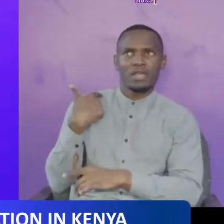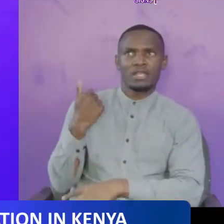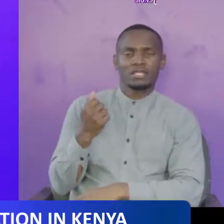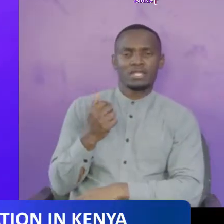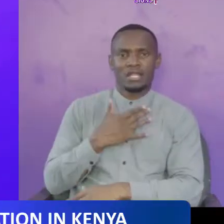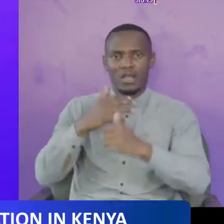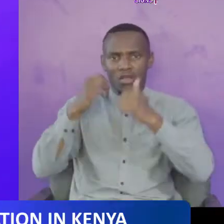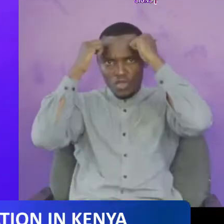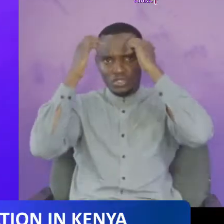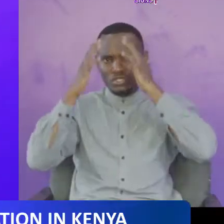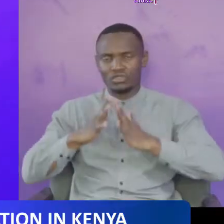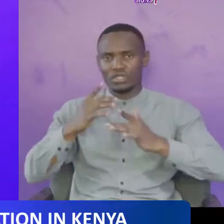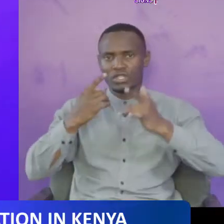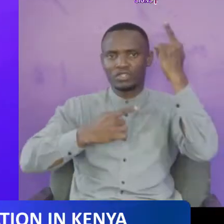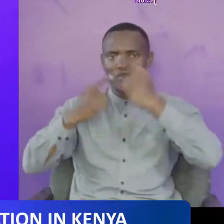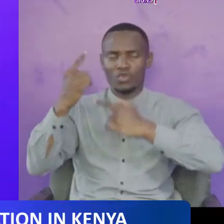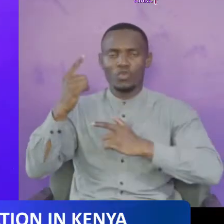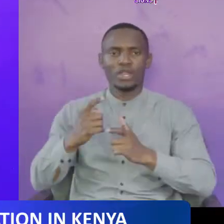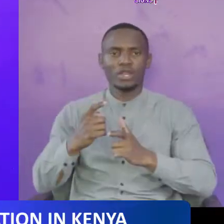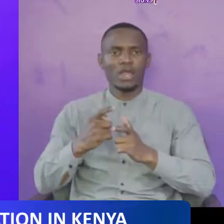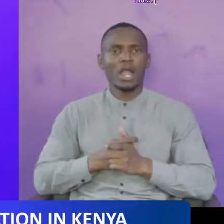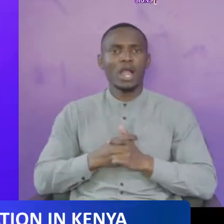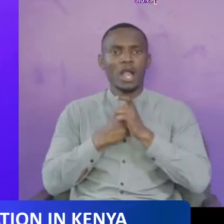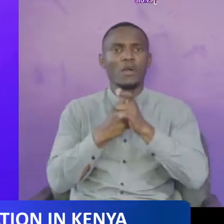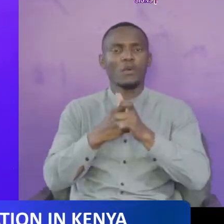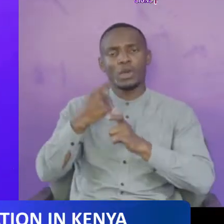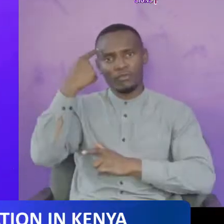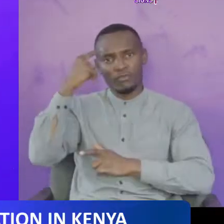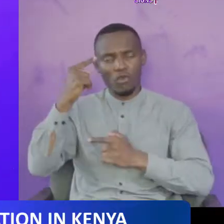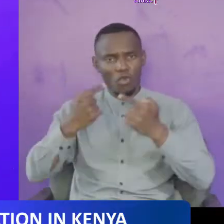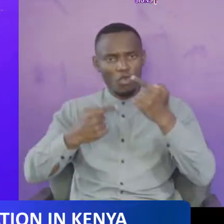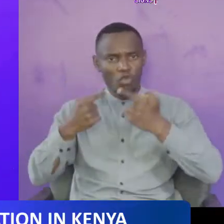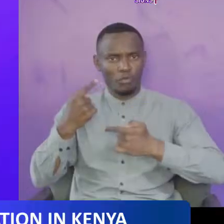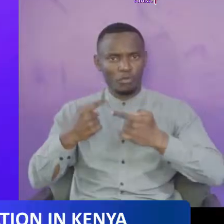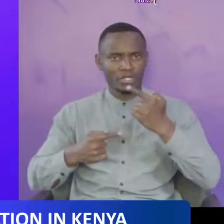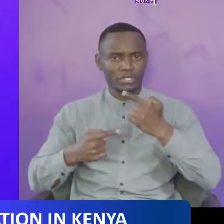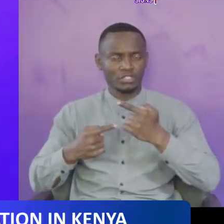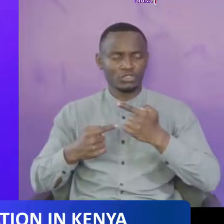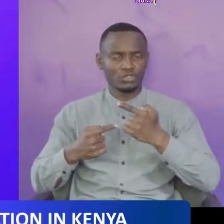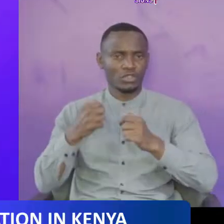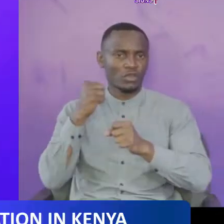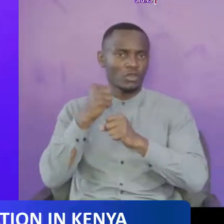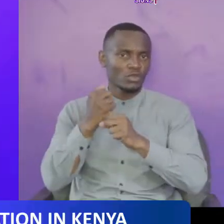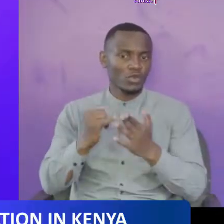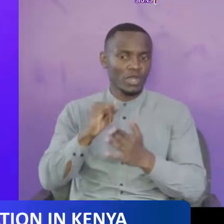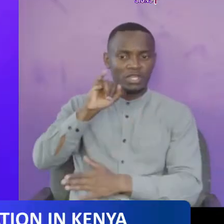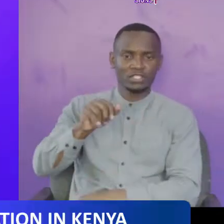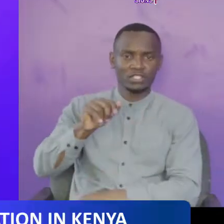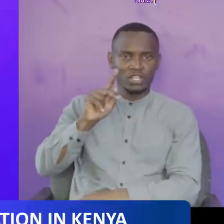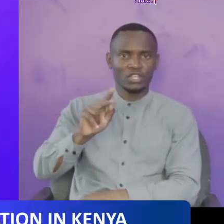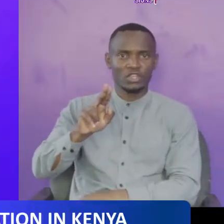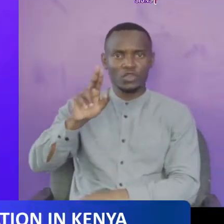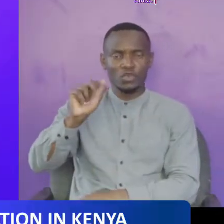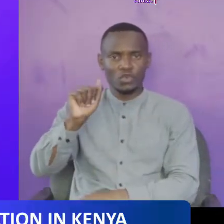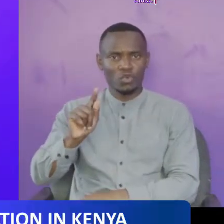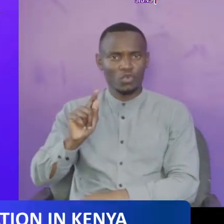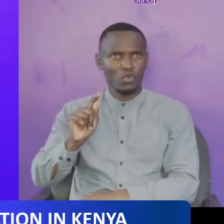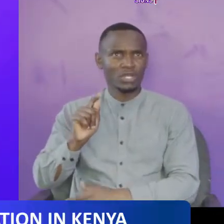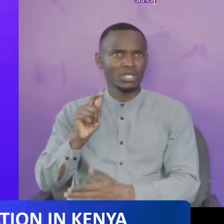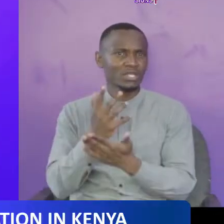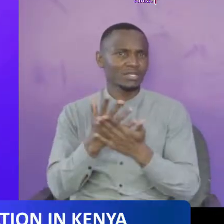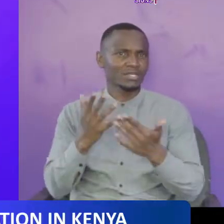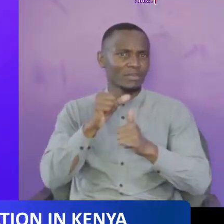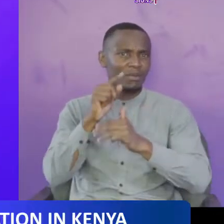award for this. There was a competition that they were doing in JKUAT, something on